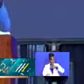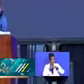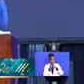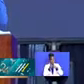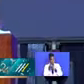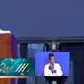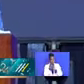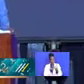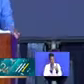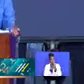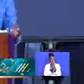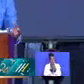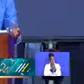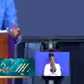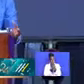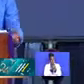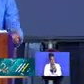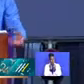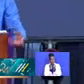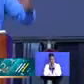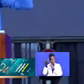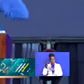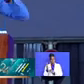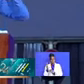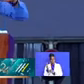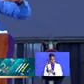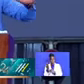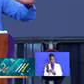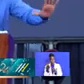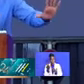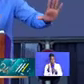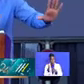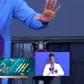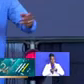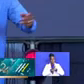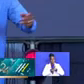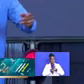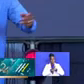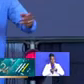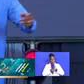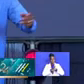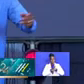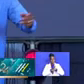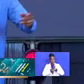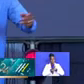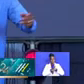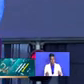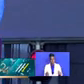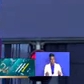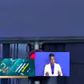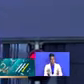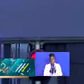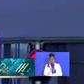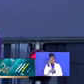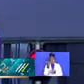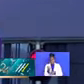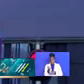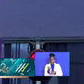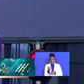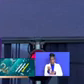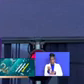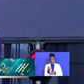you can encounter God in on his altar now that's why it